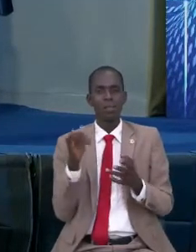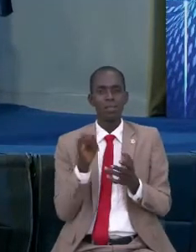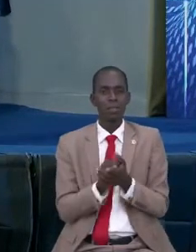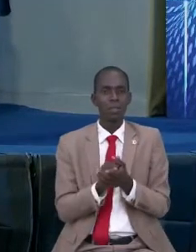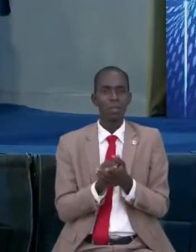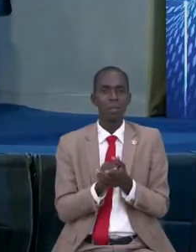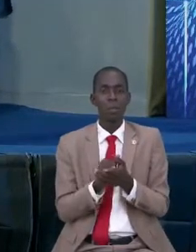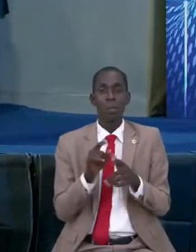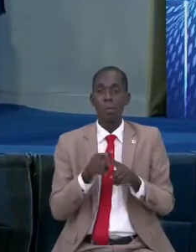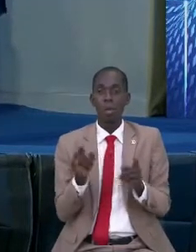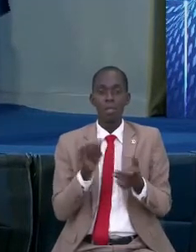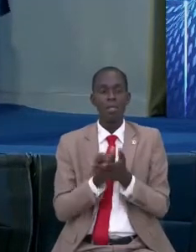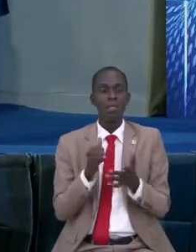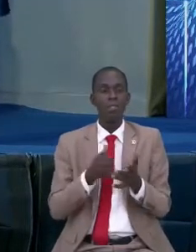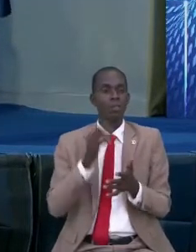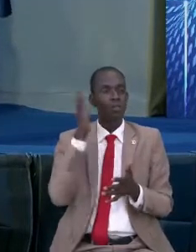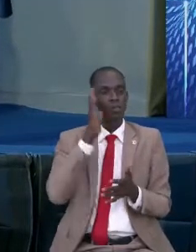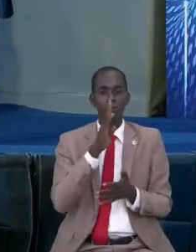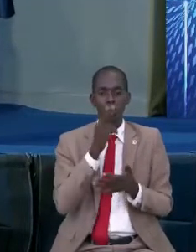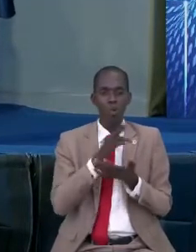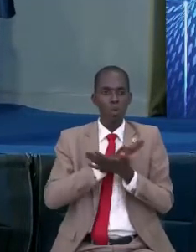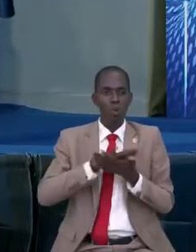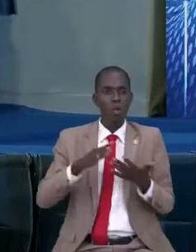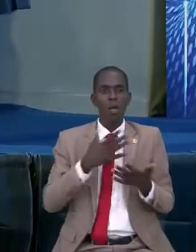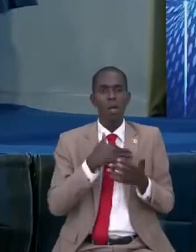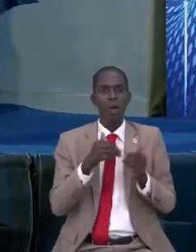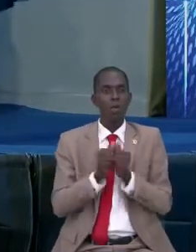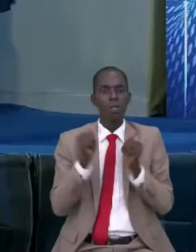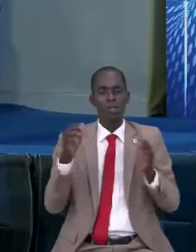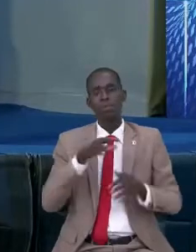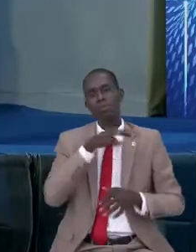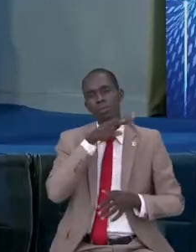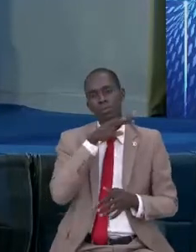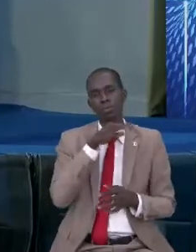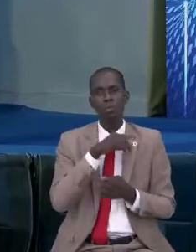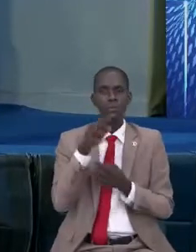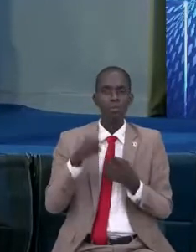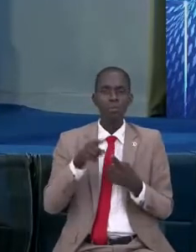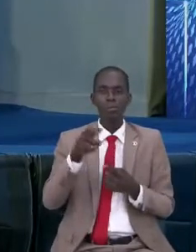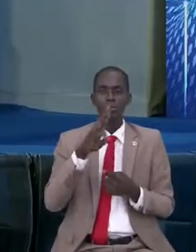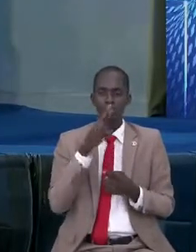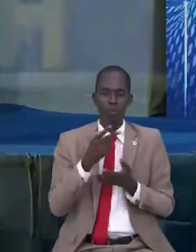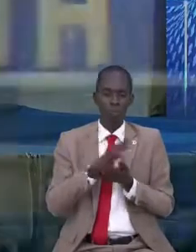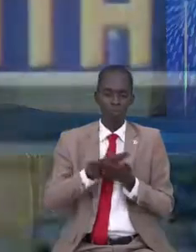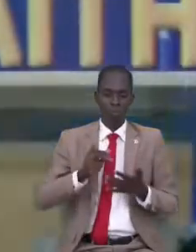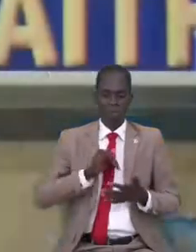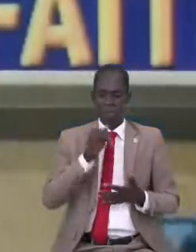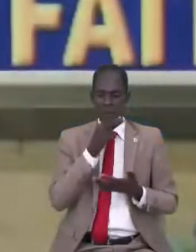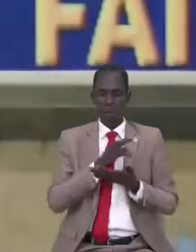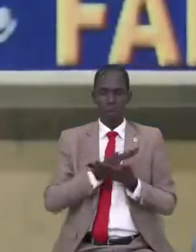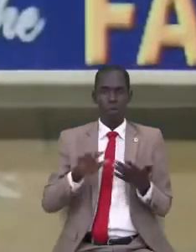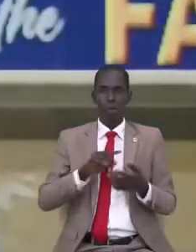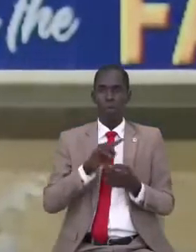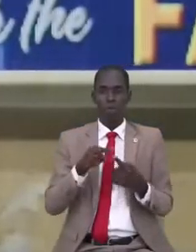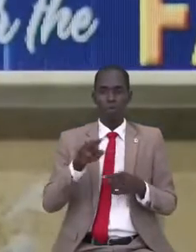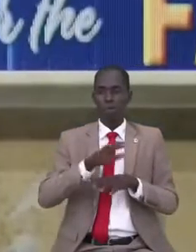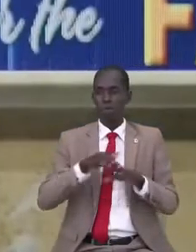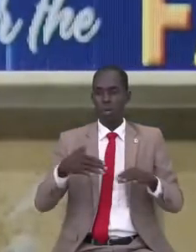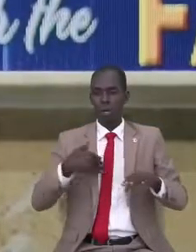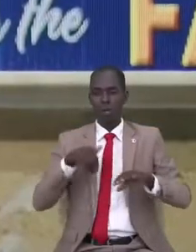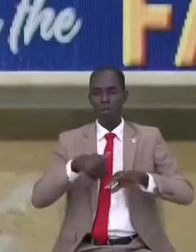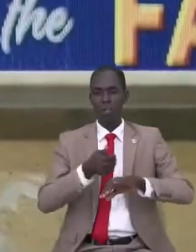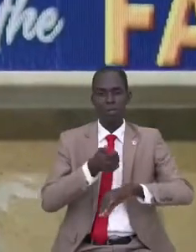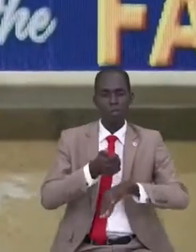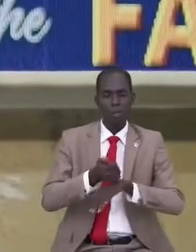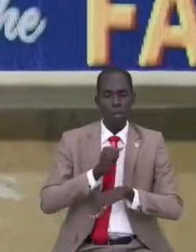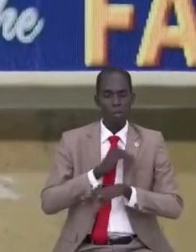it should be holy and without blemish. When you are holy and I am holy, when you don't have any blame, any blemish, and